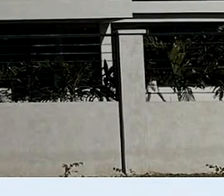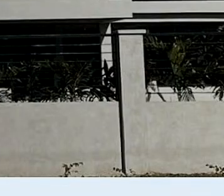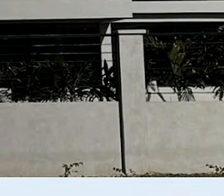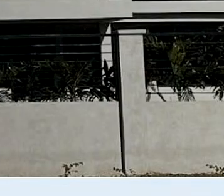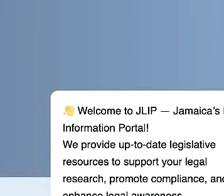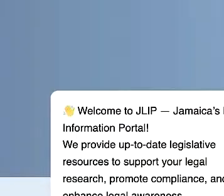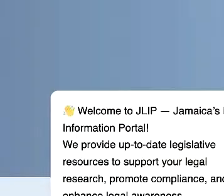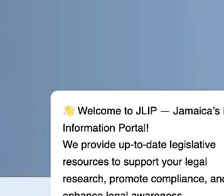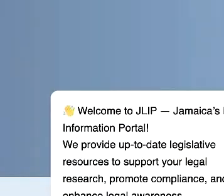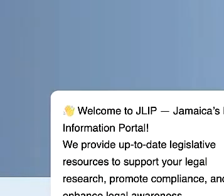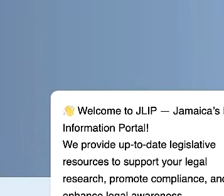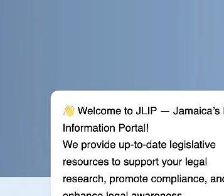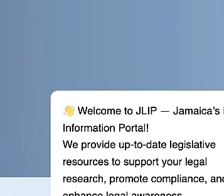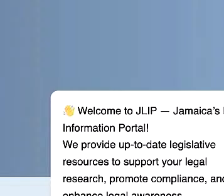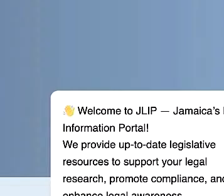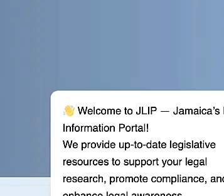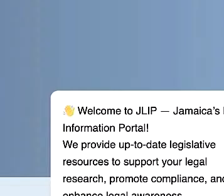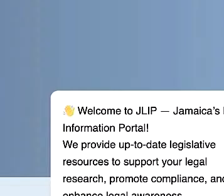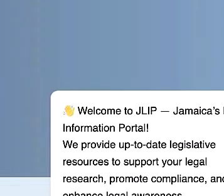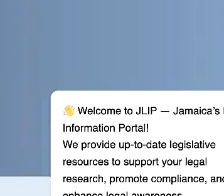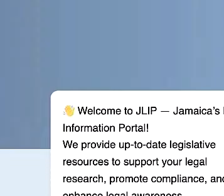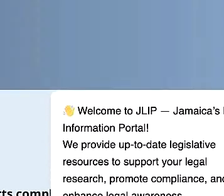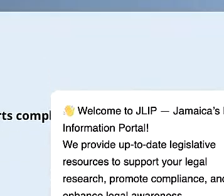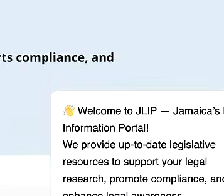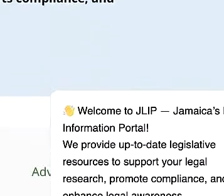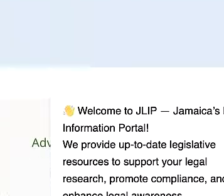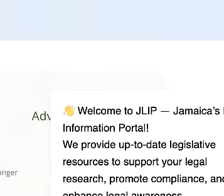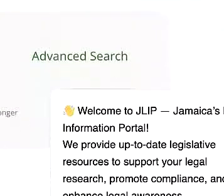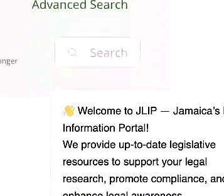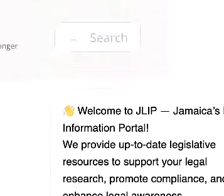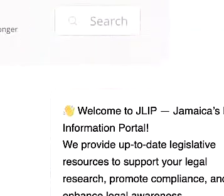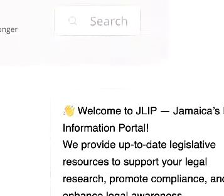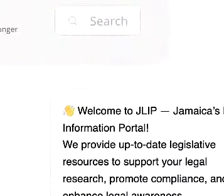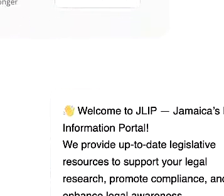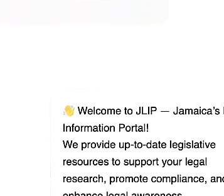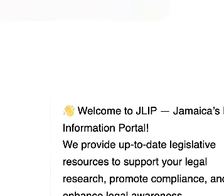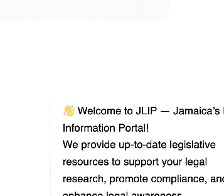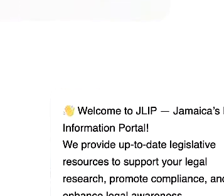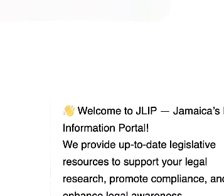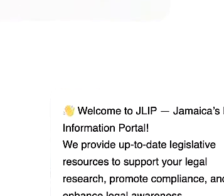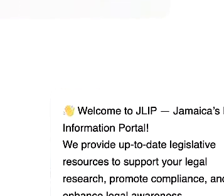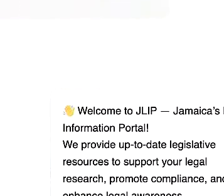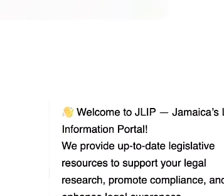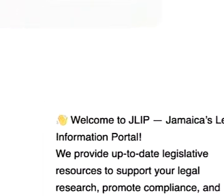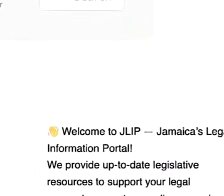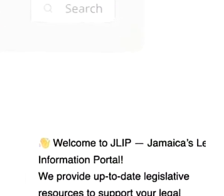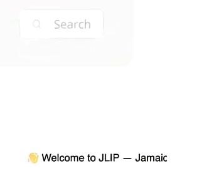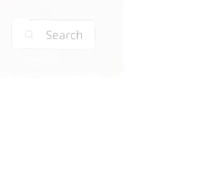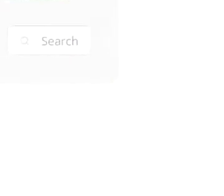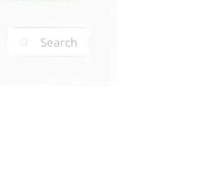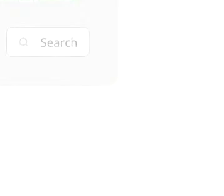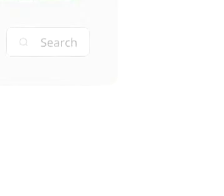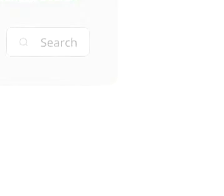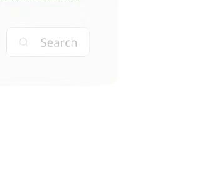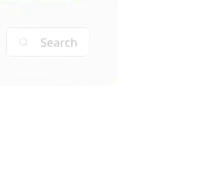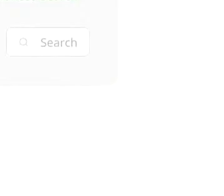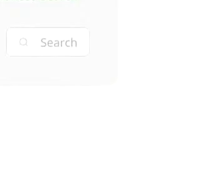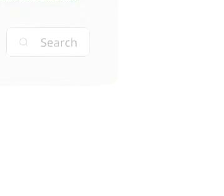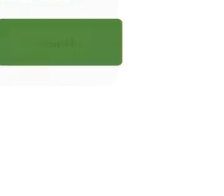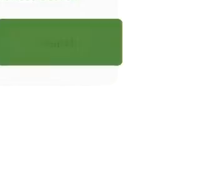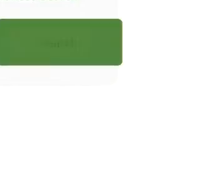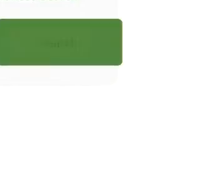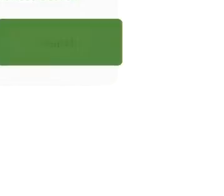you how to search for a law. If you know the name of the law you're looking for, just type it into the search bar and